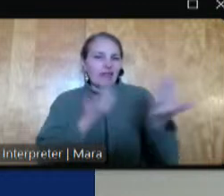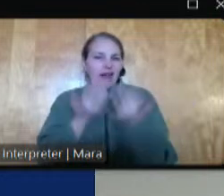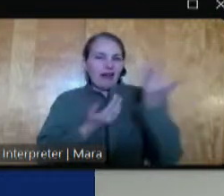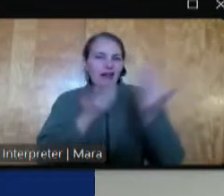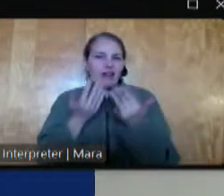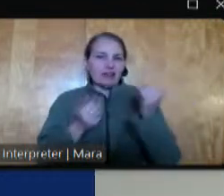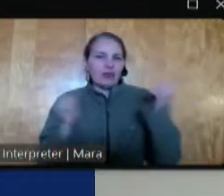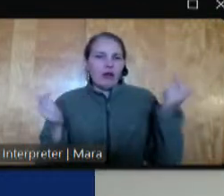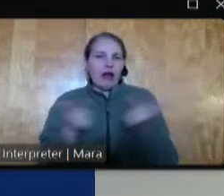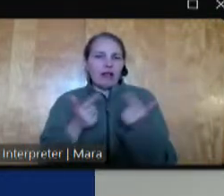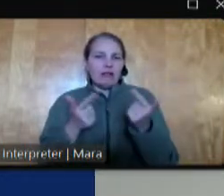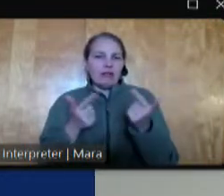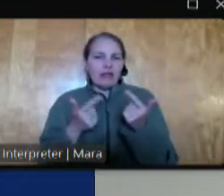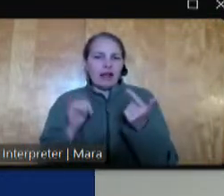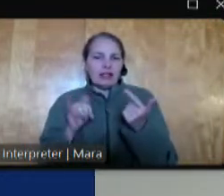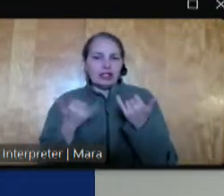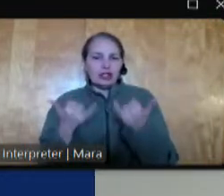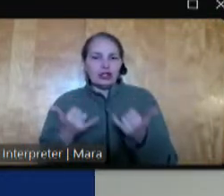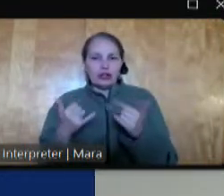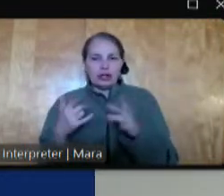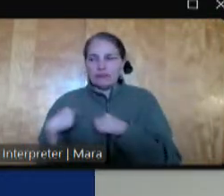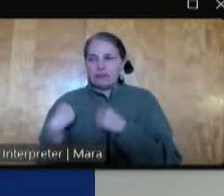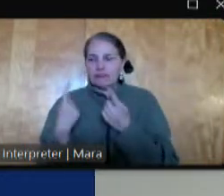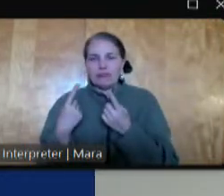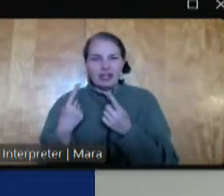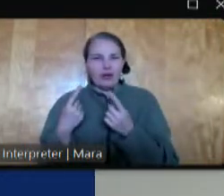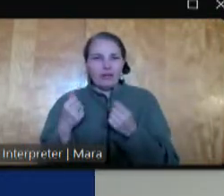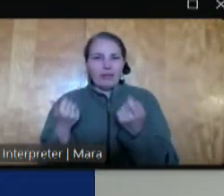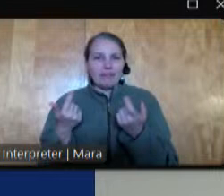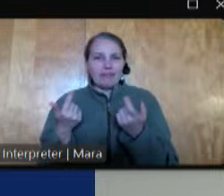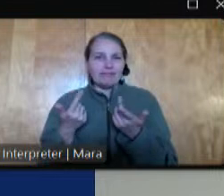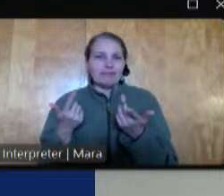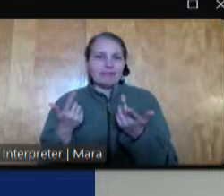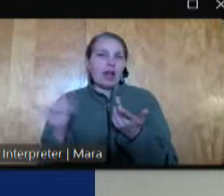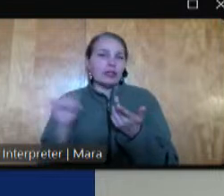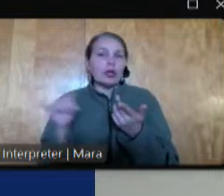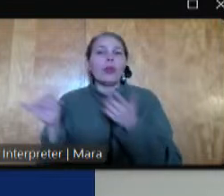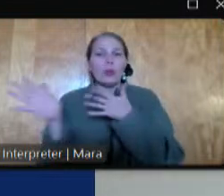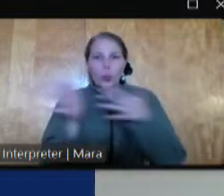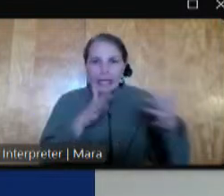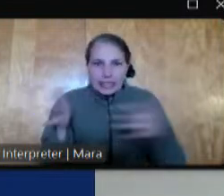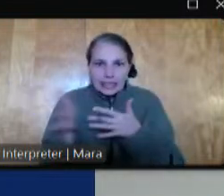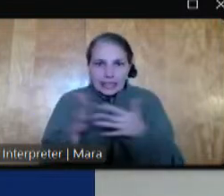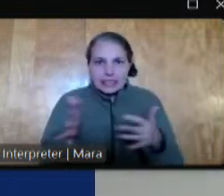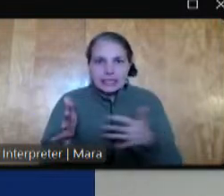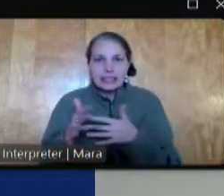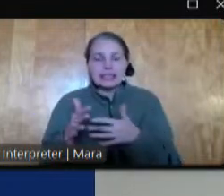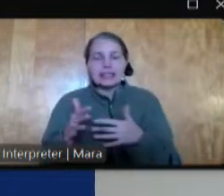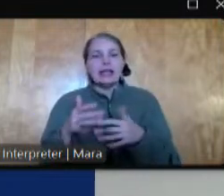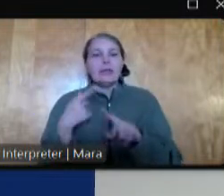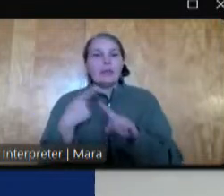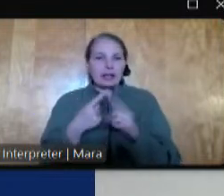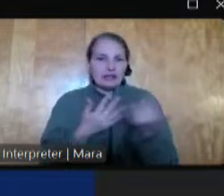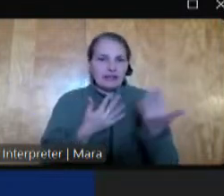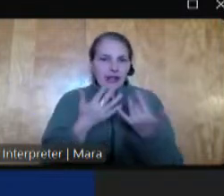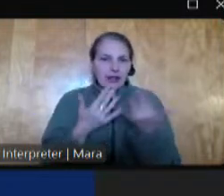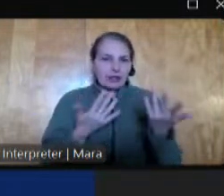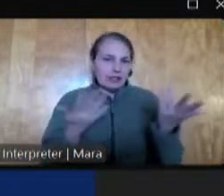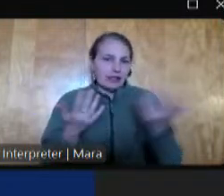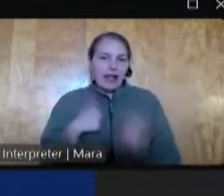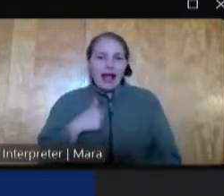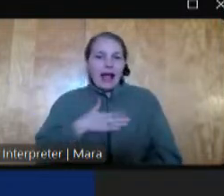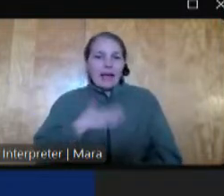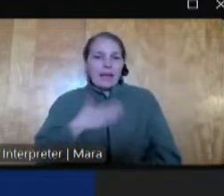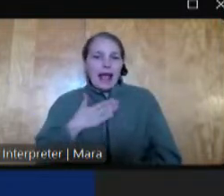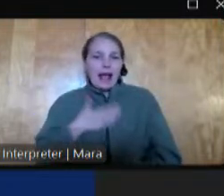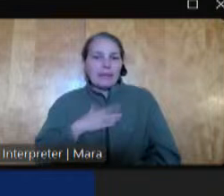all current and up to date. Other than that, I'll be happy to answer questions when it comes to it. I don't want to take up too much time. So. Wonderful. Thank